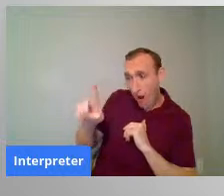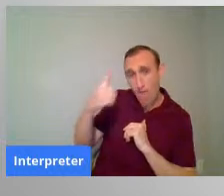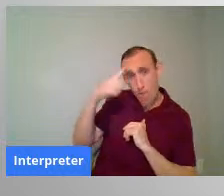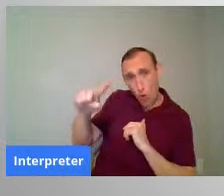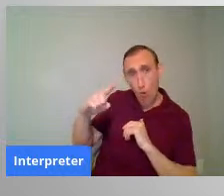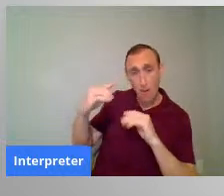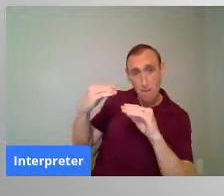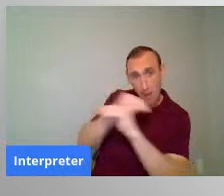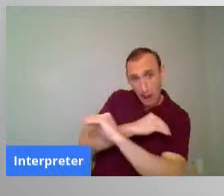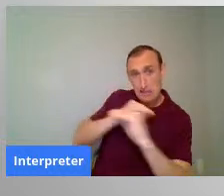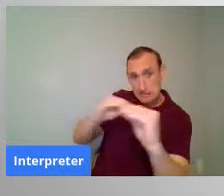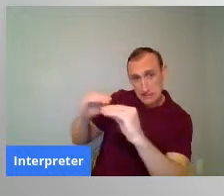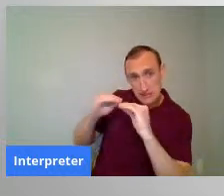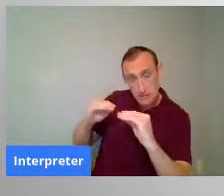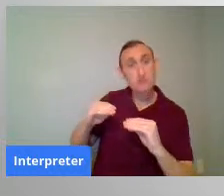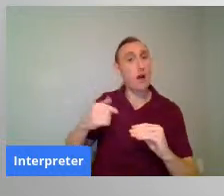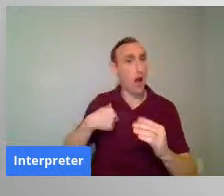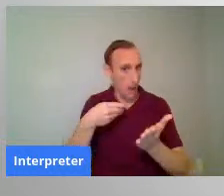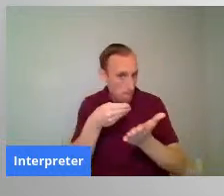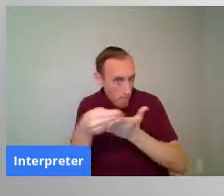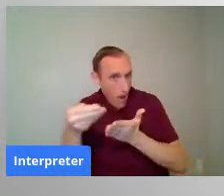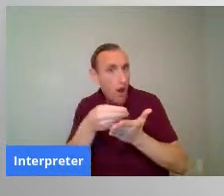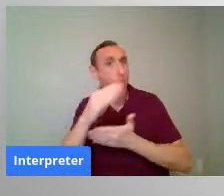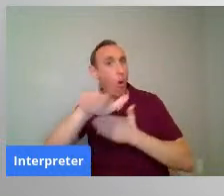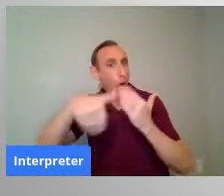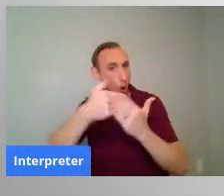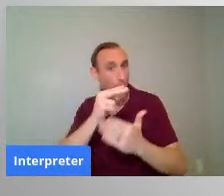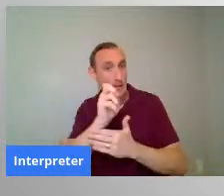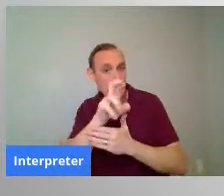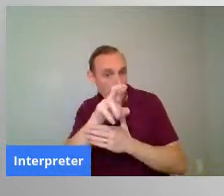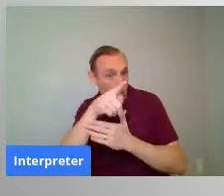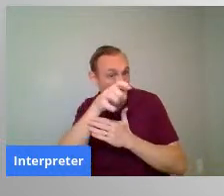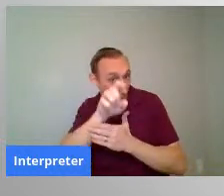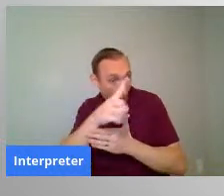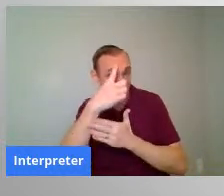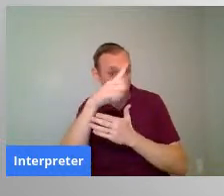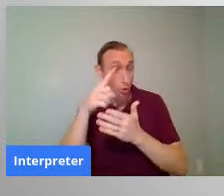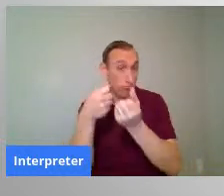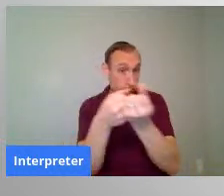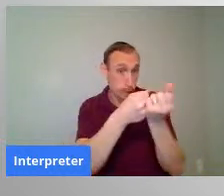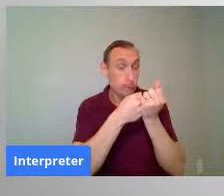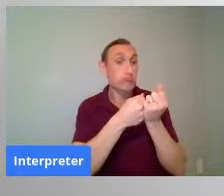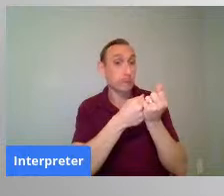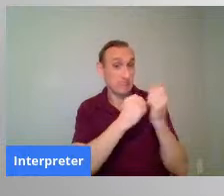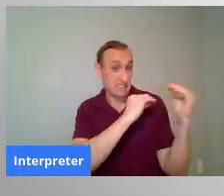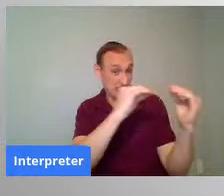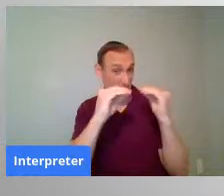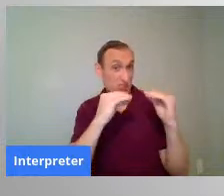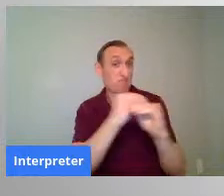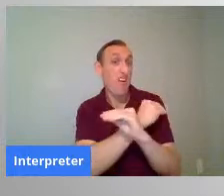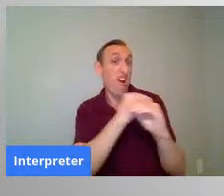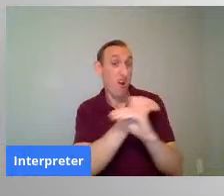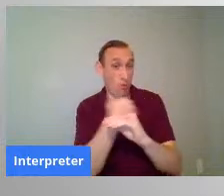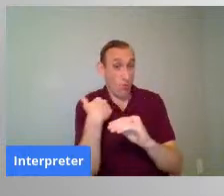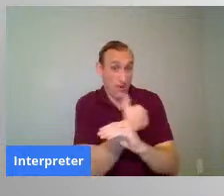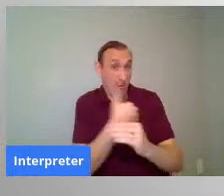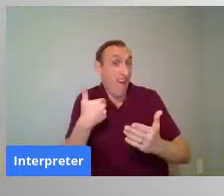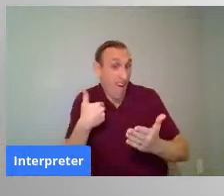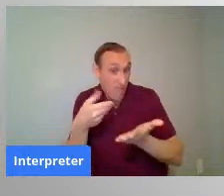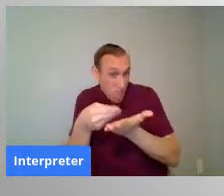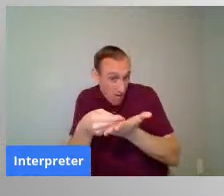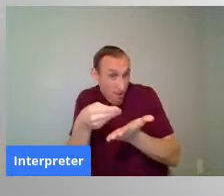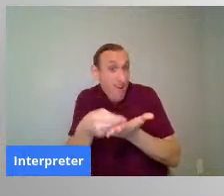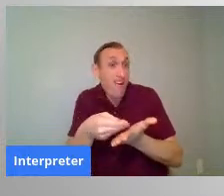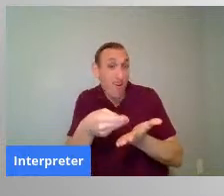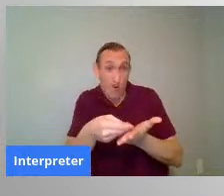back to my math coordinator and middle school principals. So we have the money, and we have opened our doors to say, if